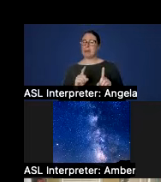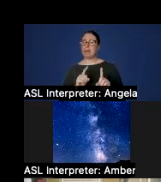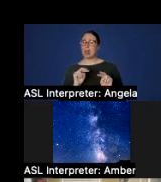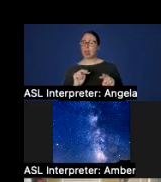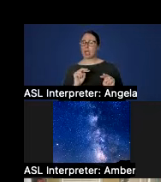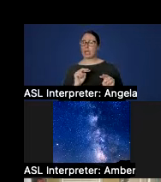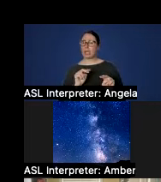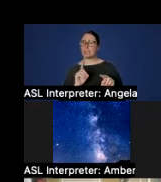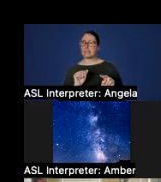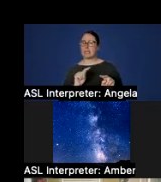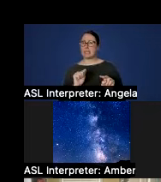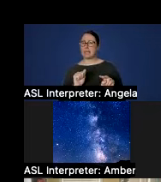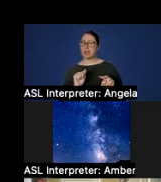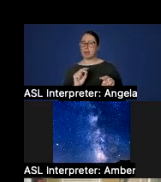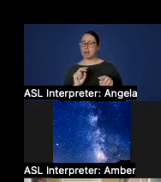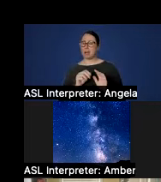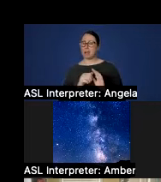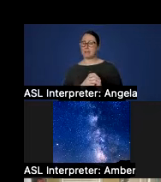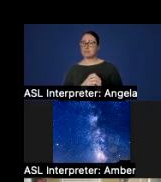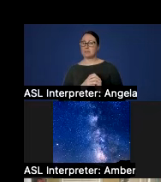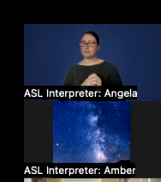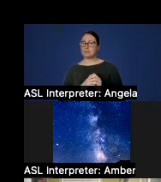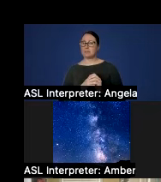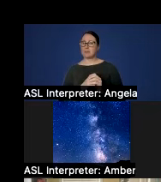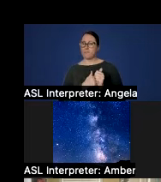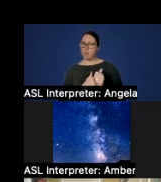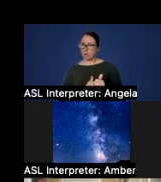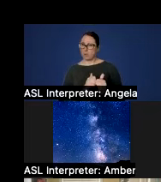every one of those, was,